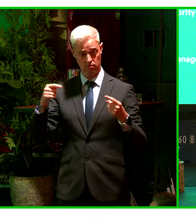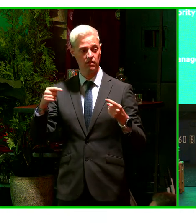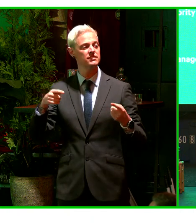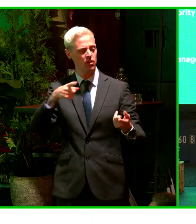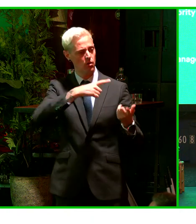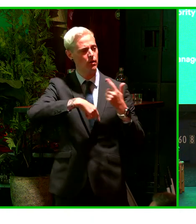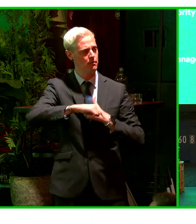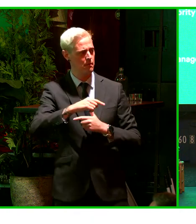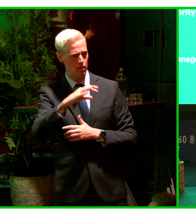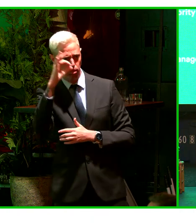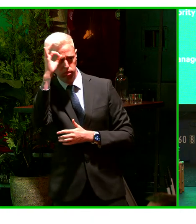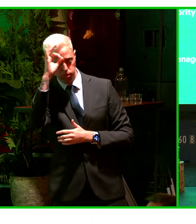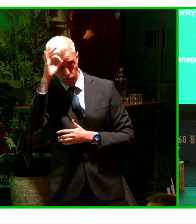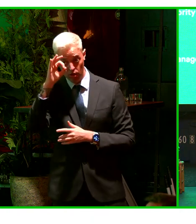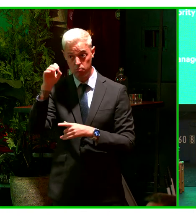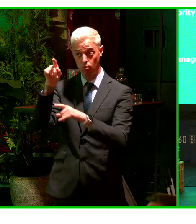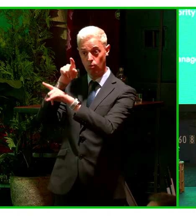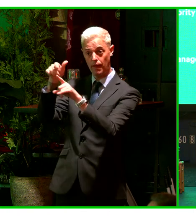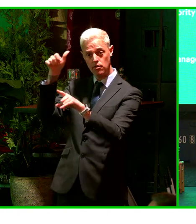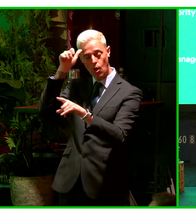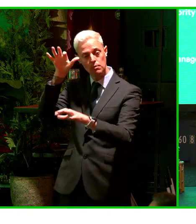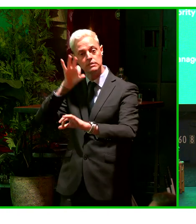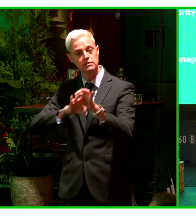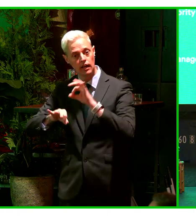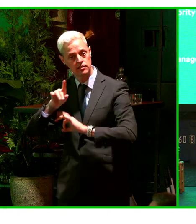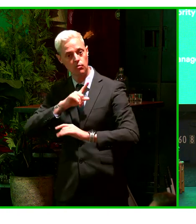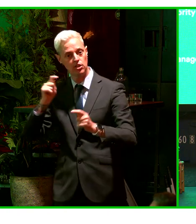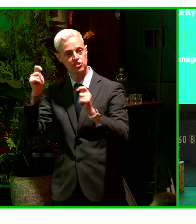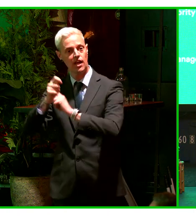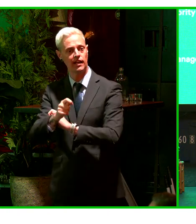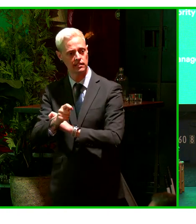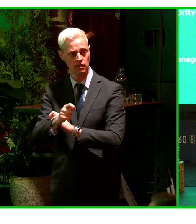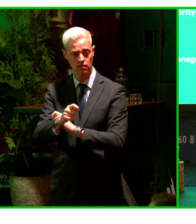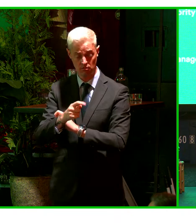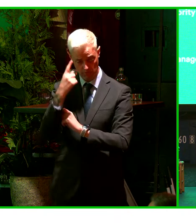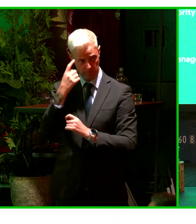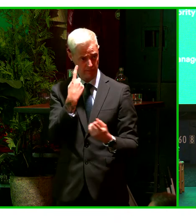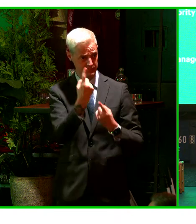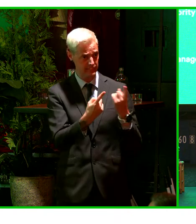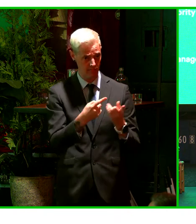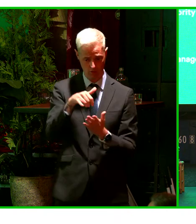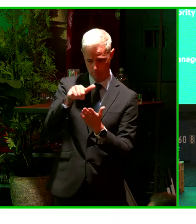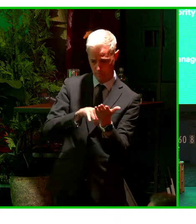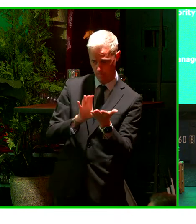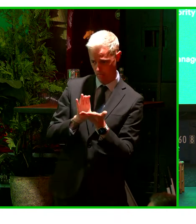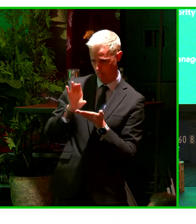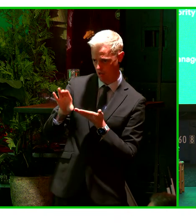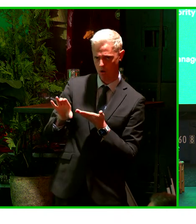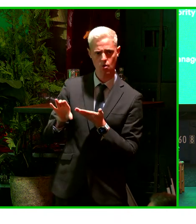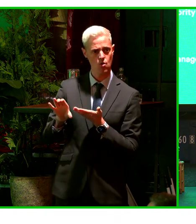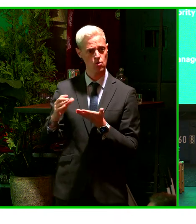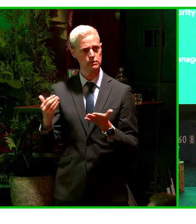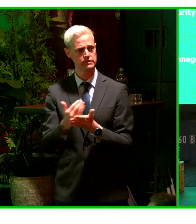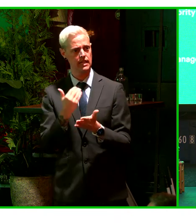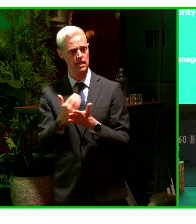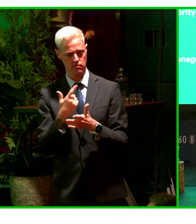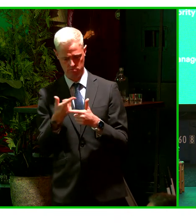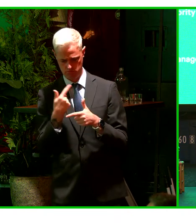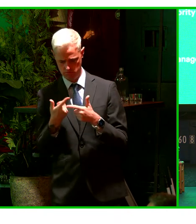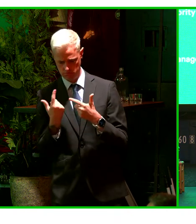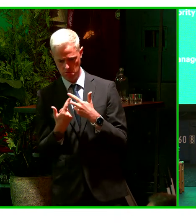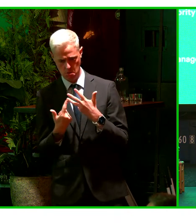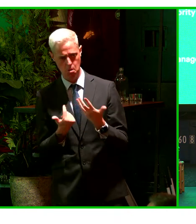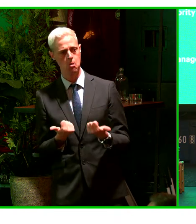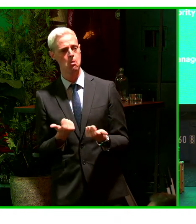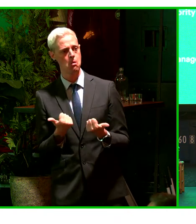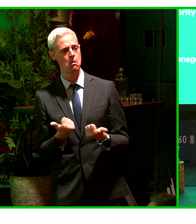change, people are worried about paying the bills. But if you can say, this is how much money you can save, that is a message